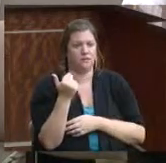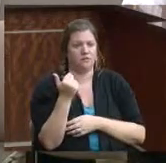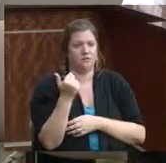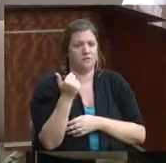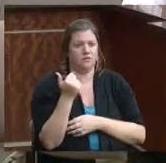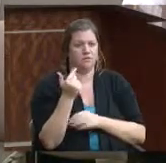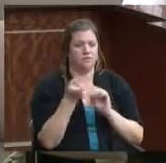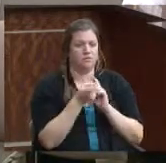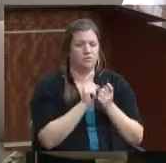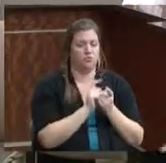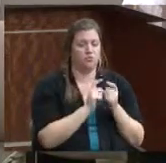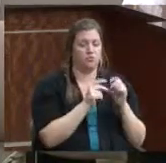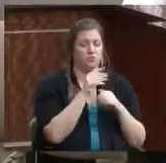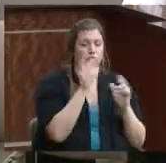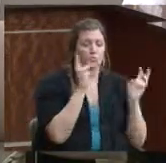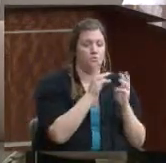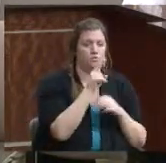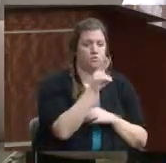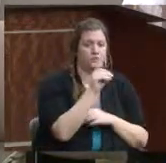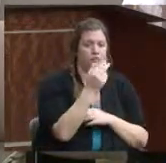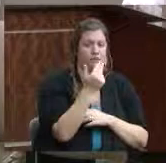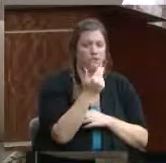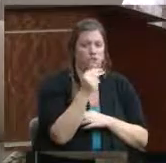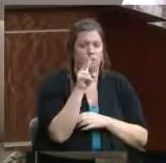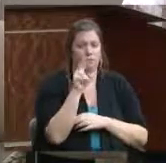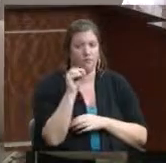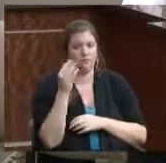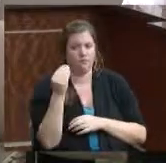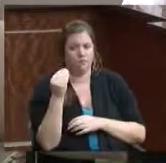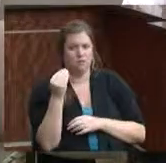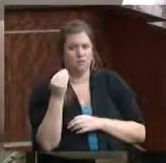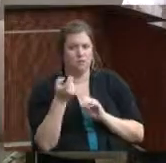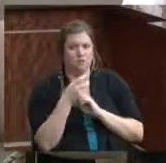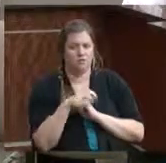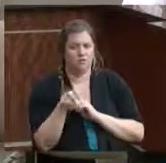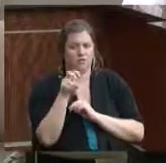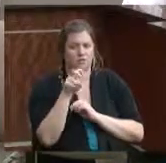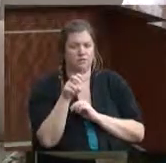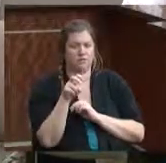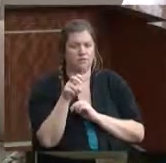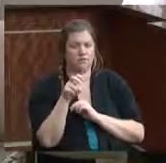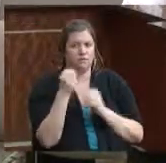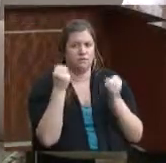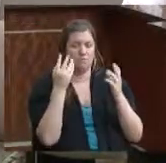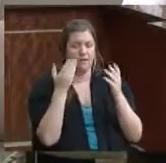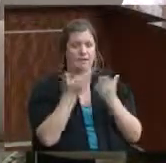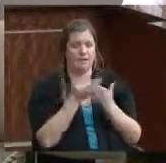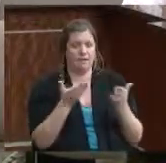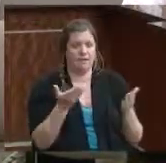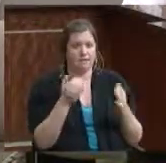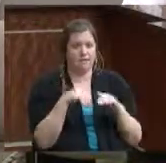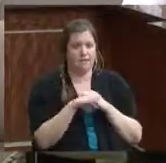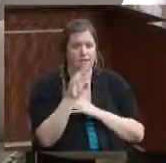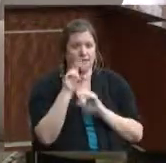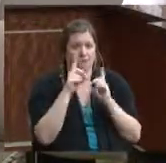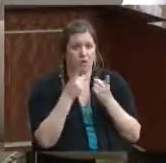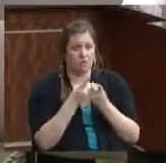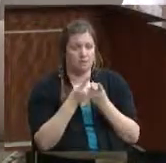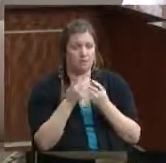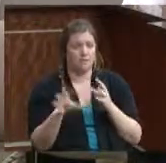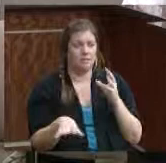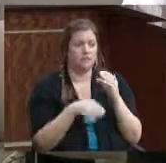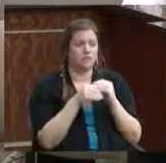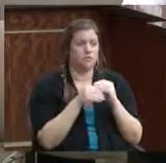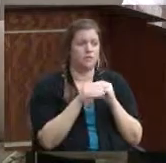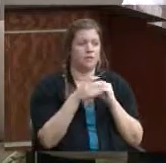the winter of 2013-14, allowing for transfers among the many sub-departments. Additionally,